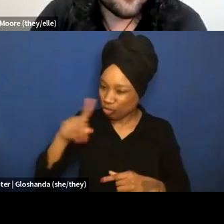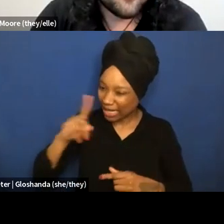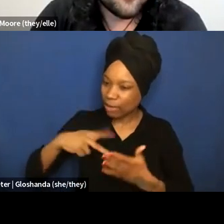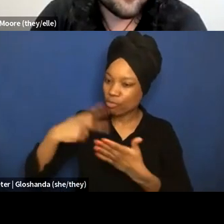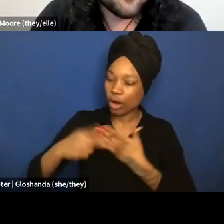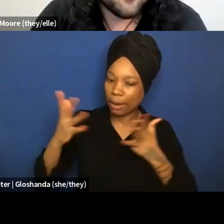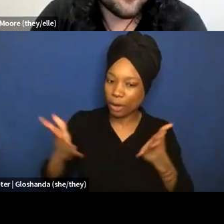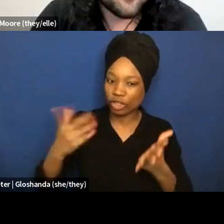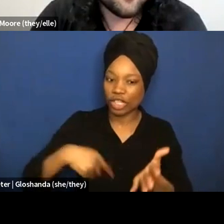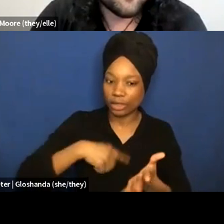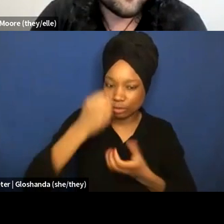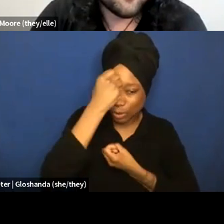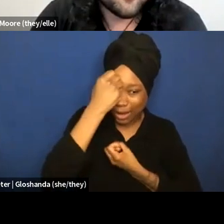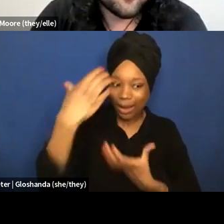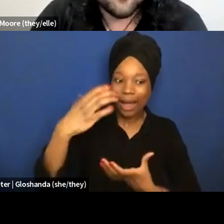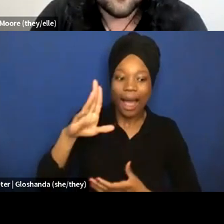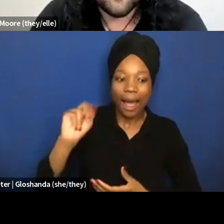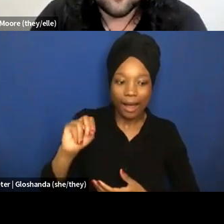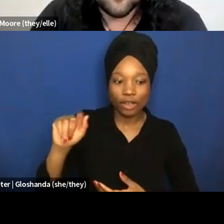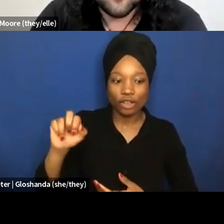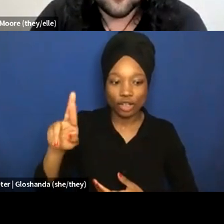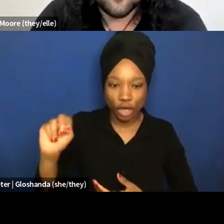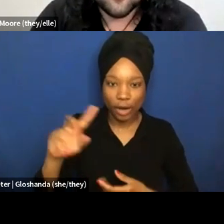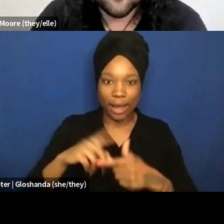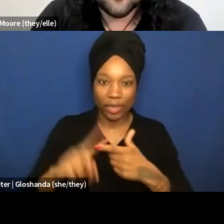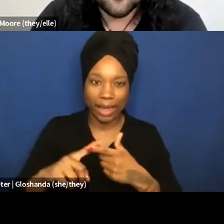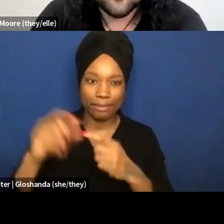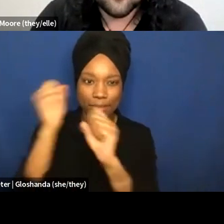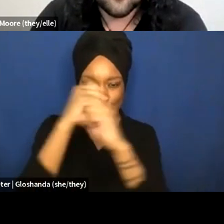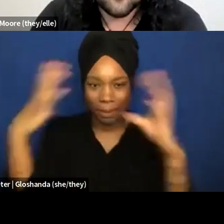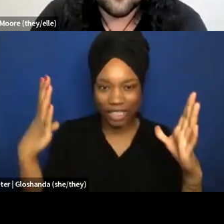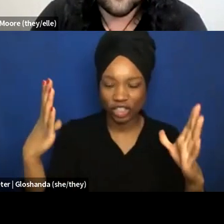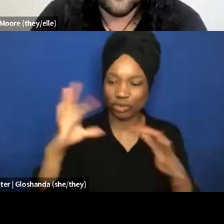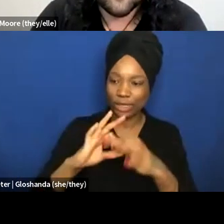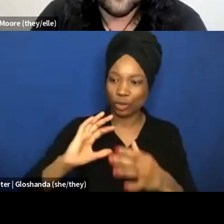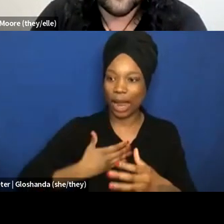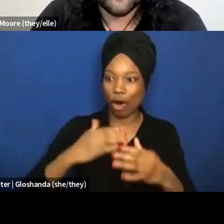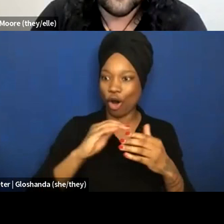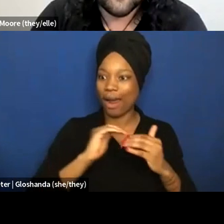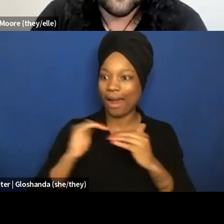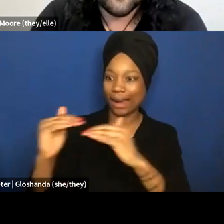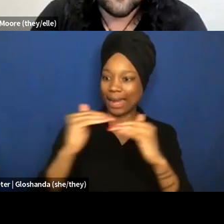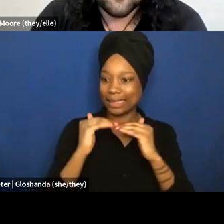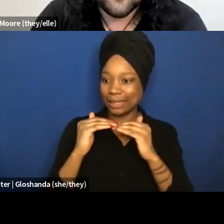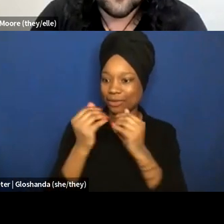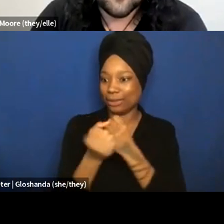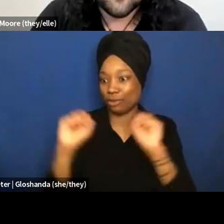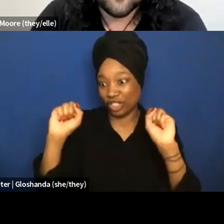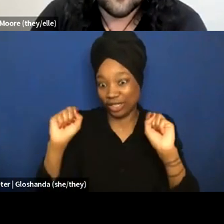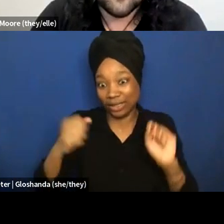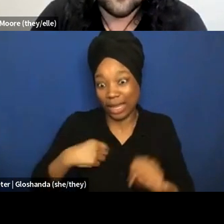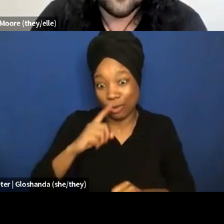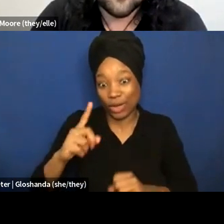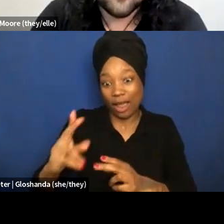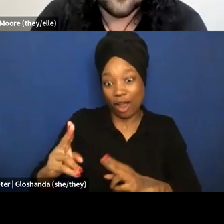place to remember and imagine accordingly in the service of our collective liberation. So I'm also quite honored to be the founder